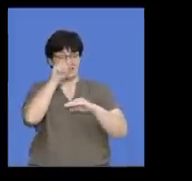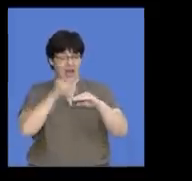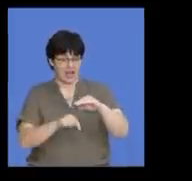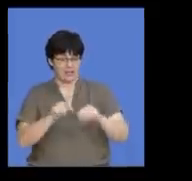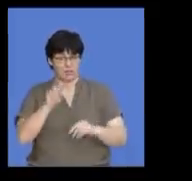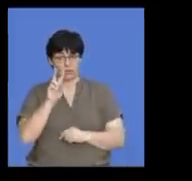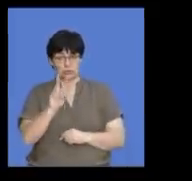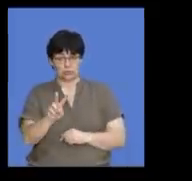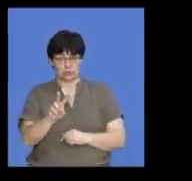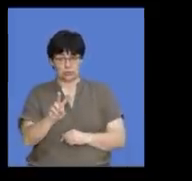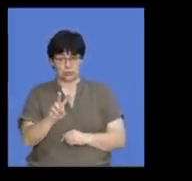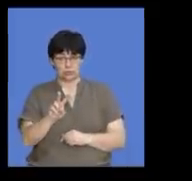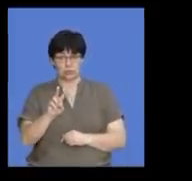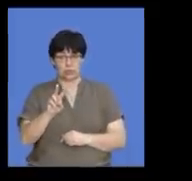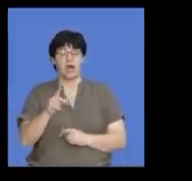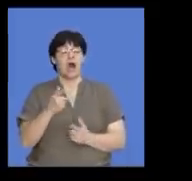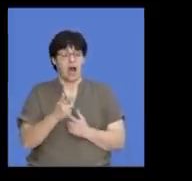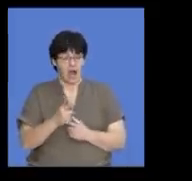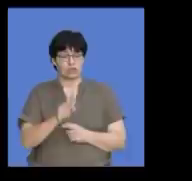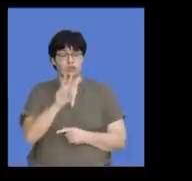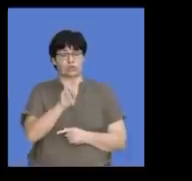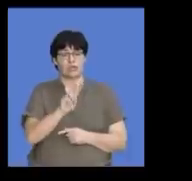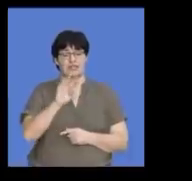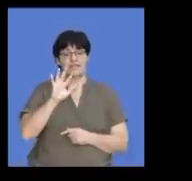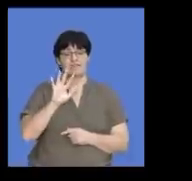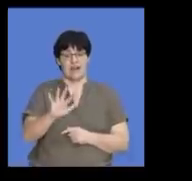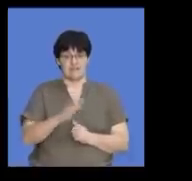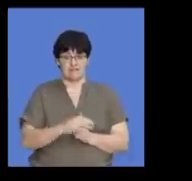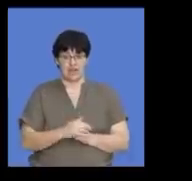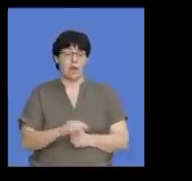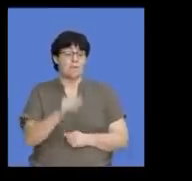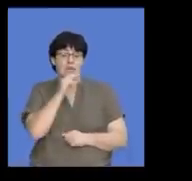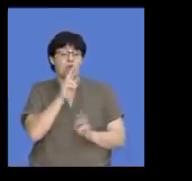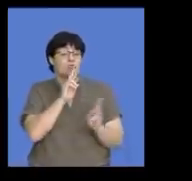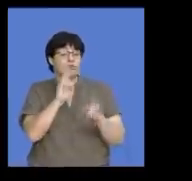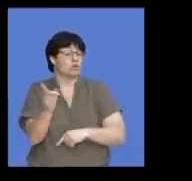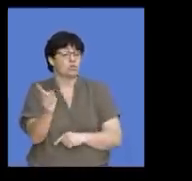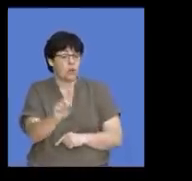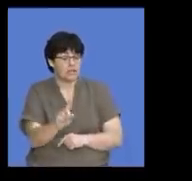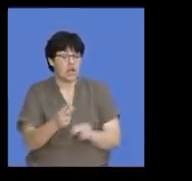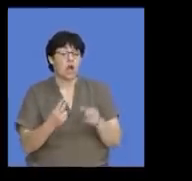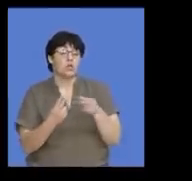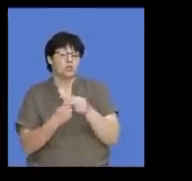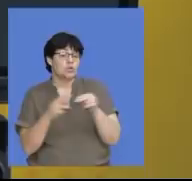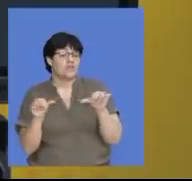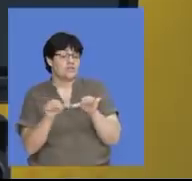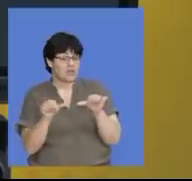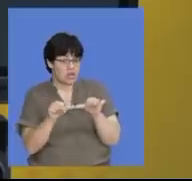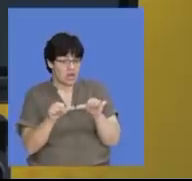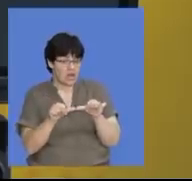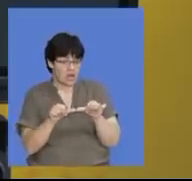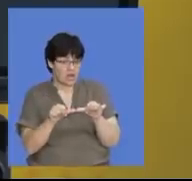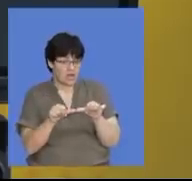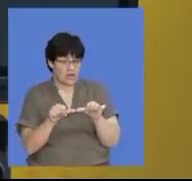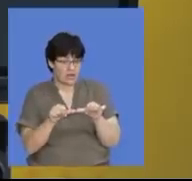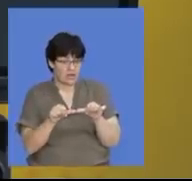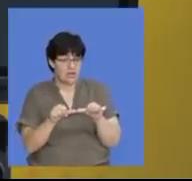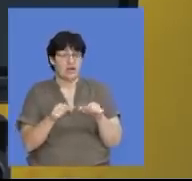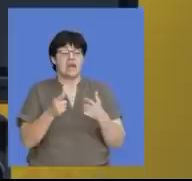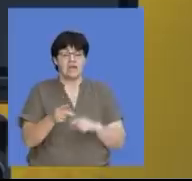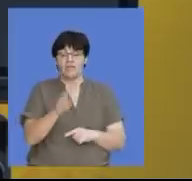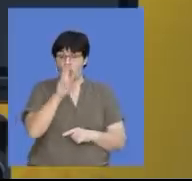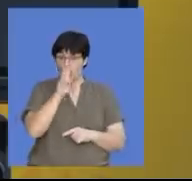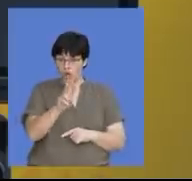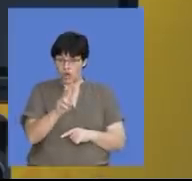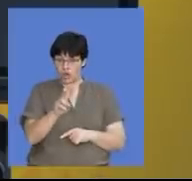2, is 25. What does this response mean? And note, the unit of measurement is times. It means that when you're